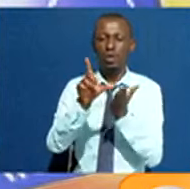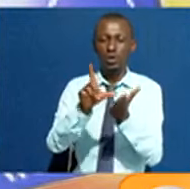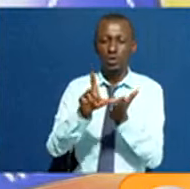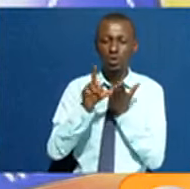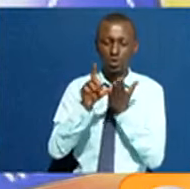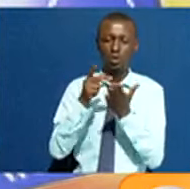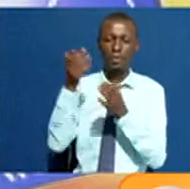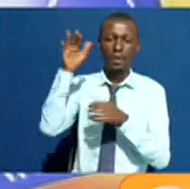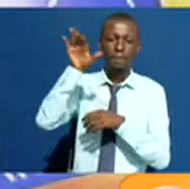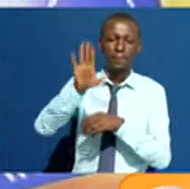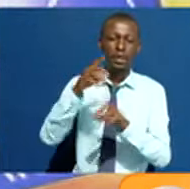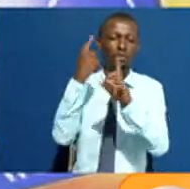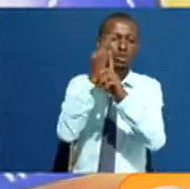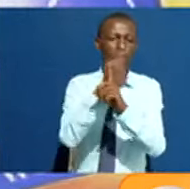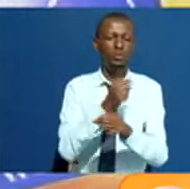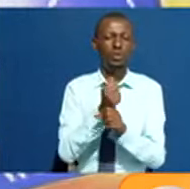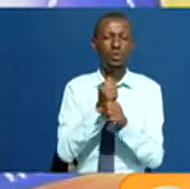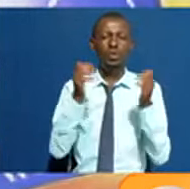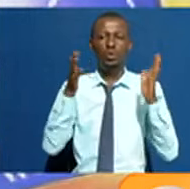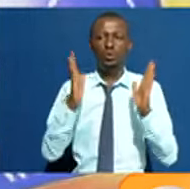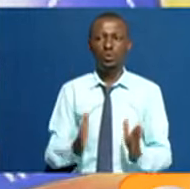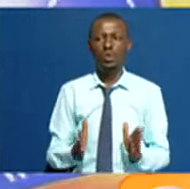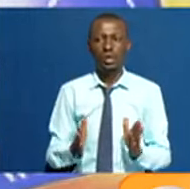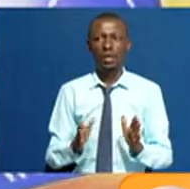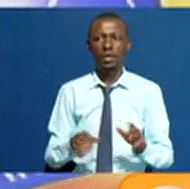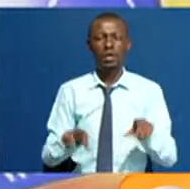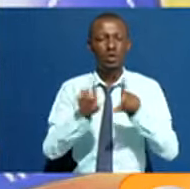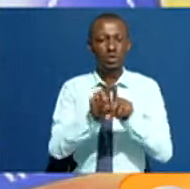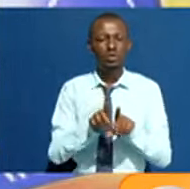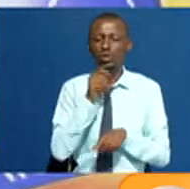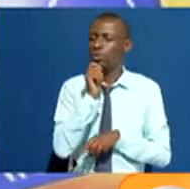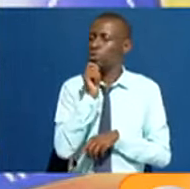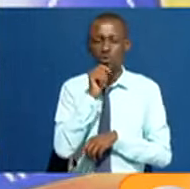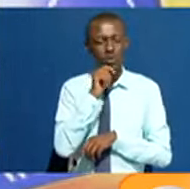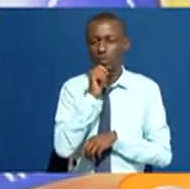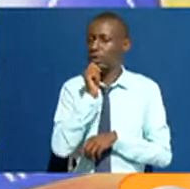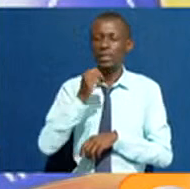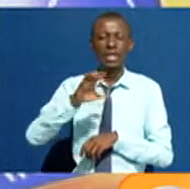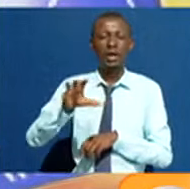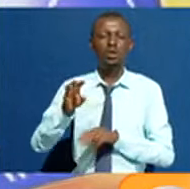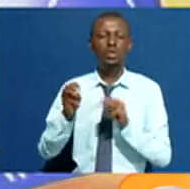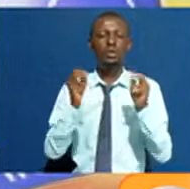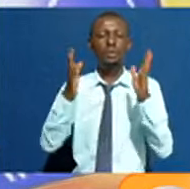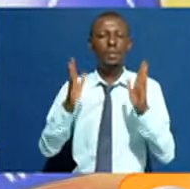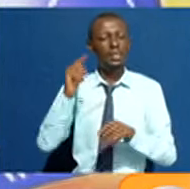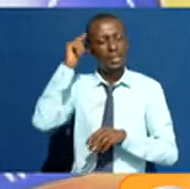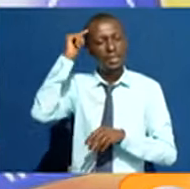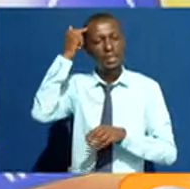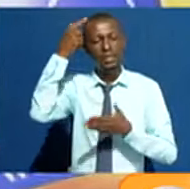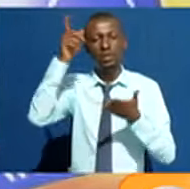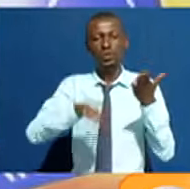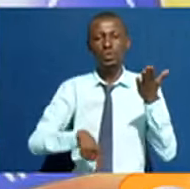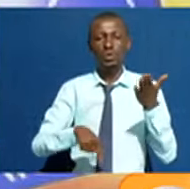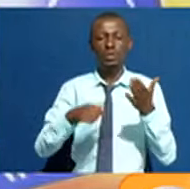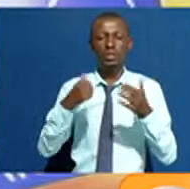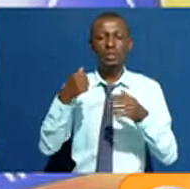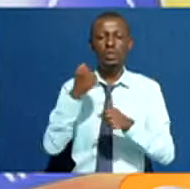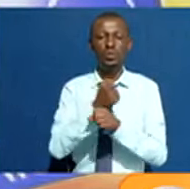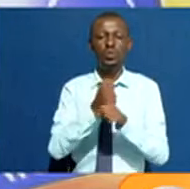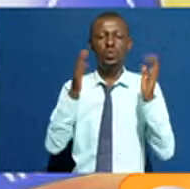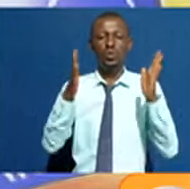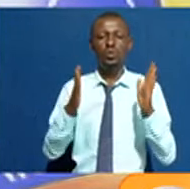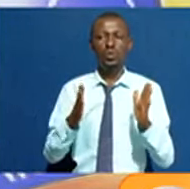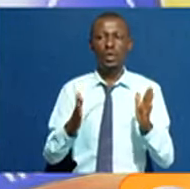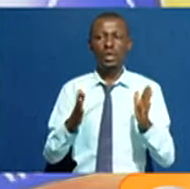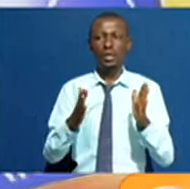respective employees. I can't help but wonder what wisdom the county managers are using to deny their employees of